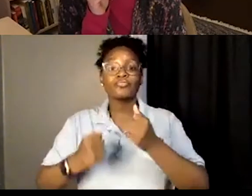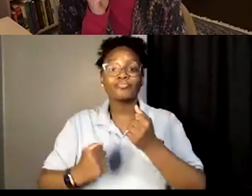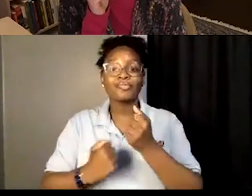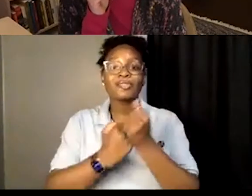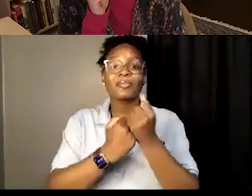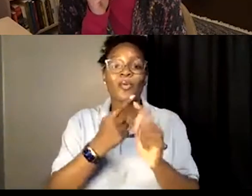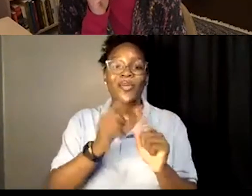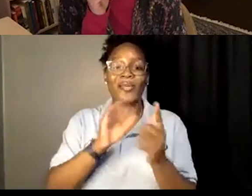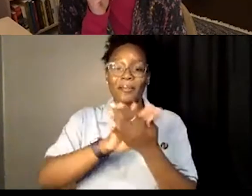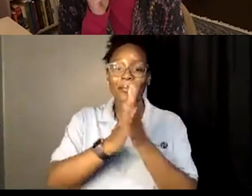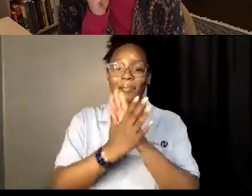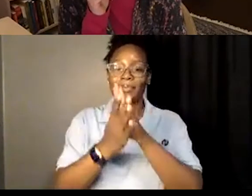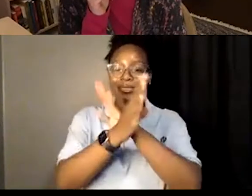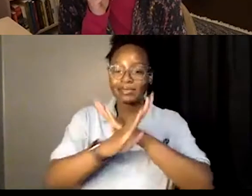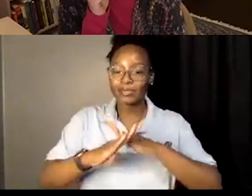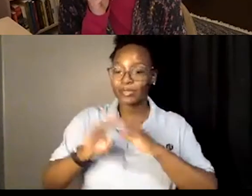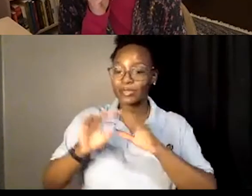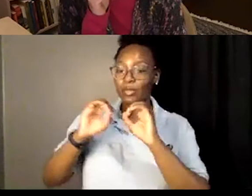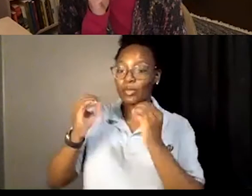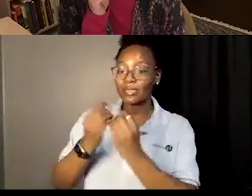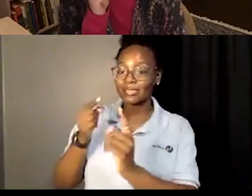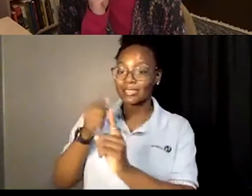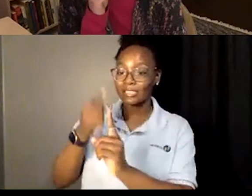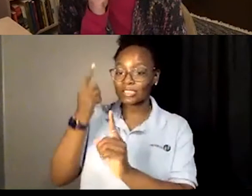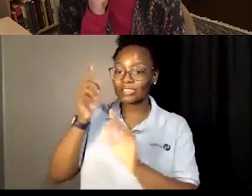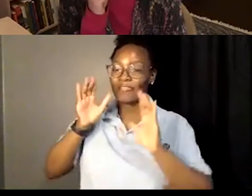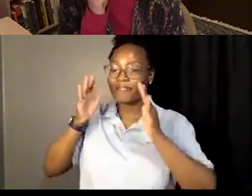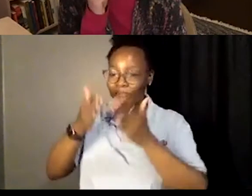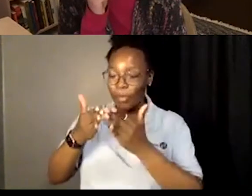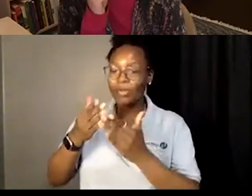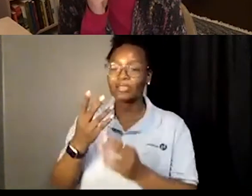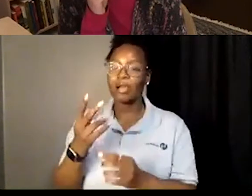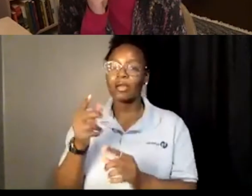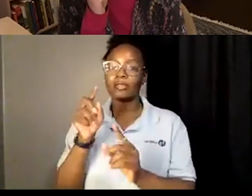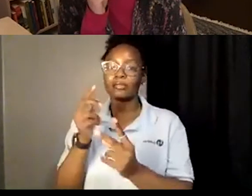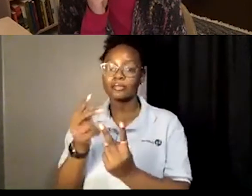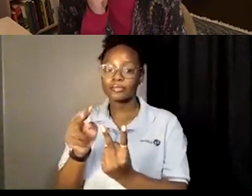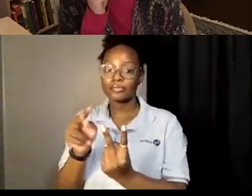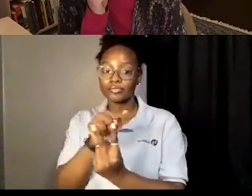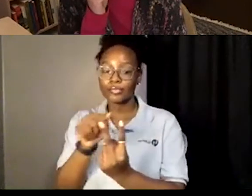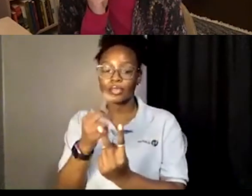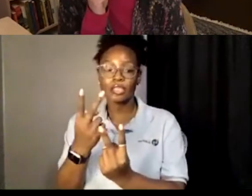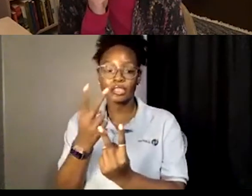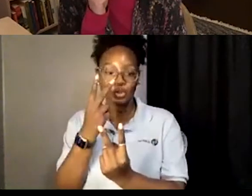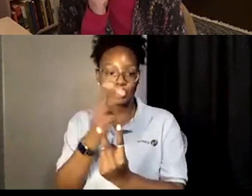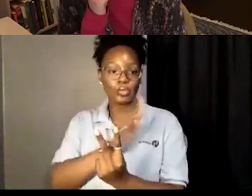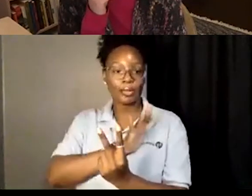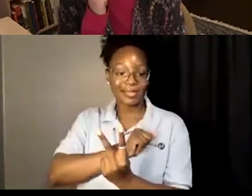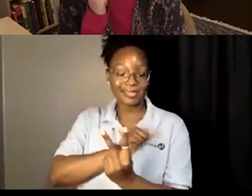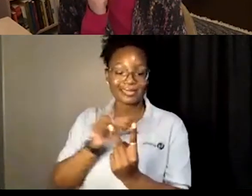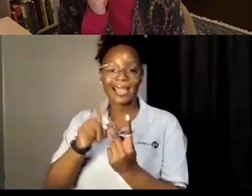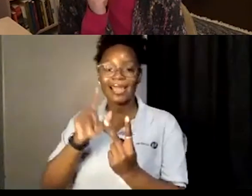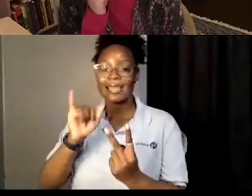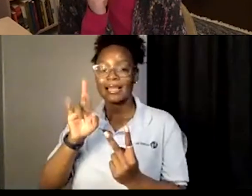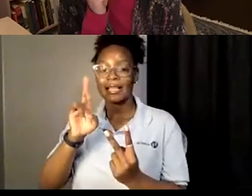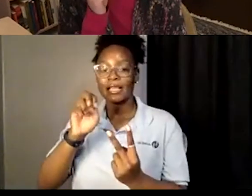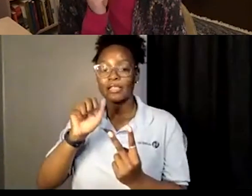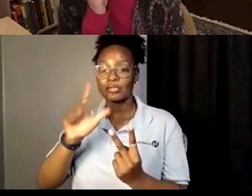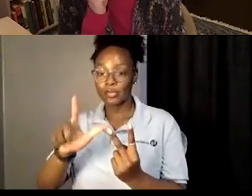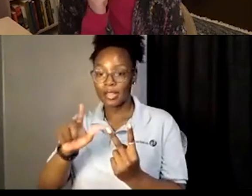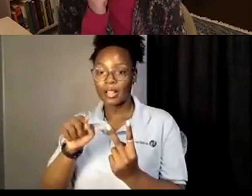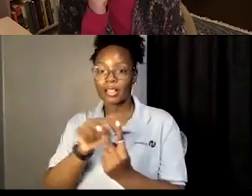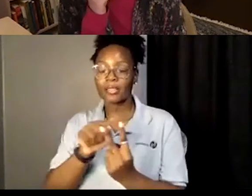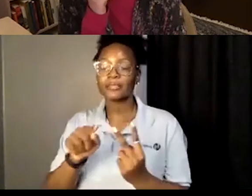and civil rights organizations focused on Israel-Palestine, to provide educational and experiential opportunities for our members